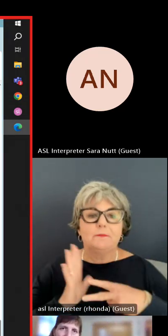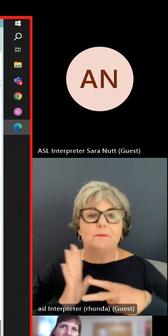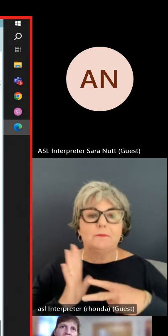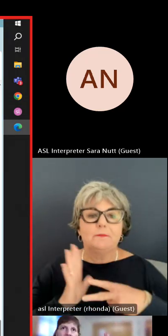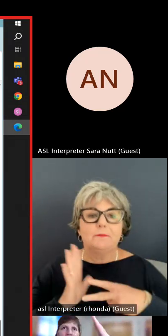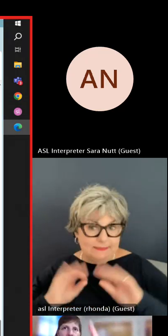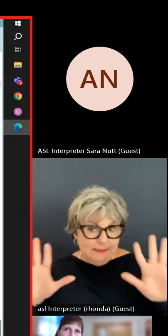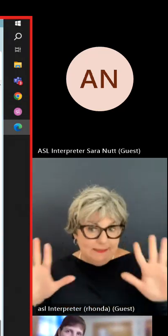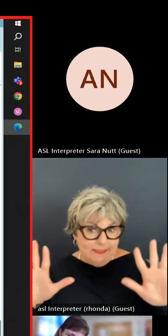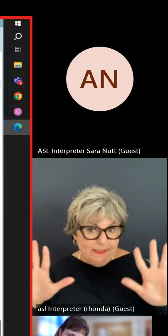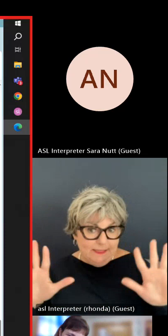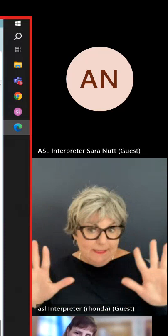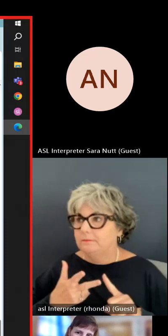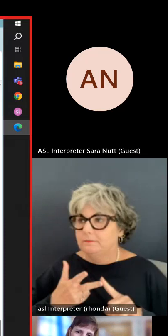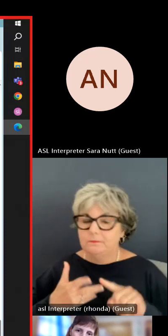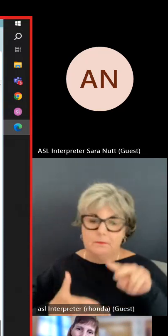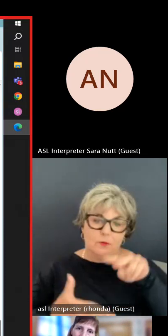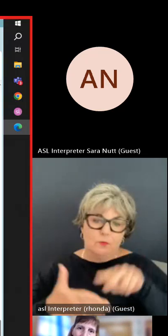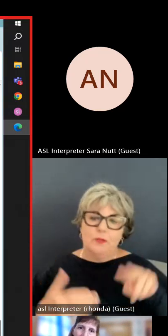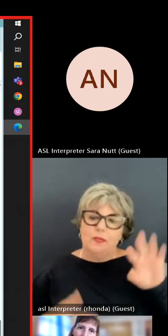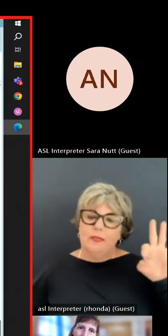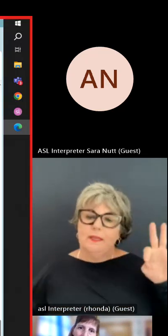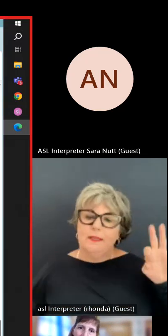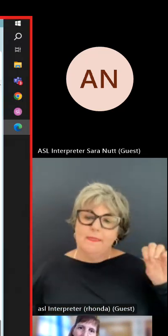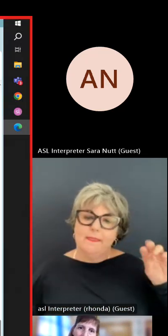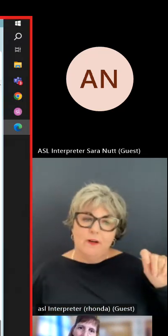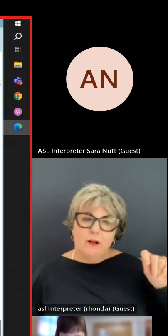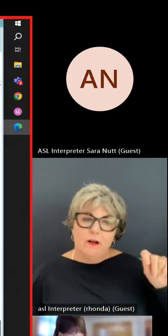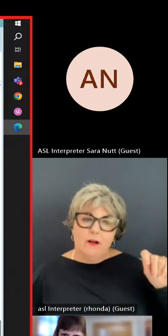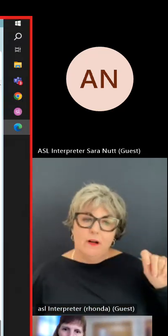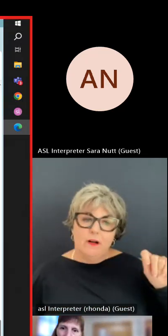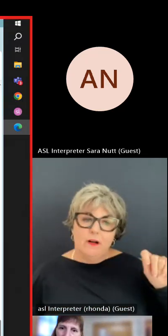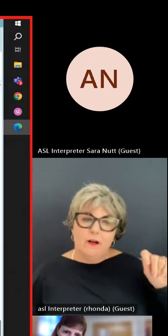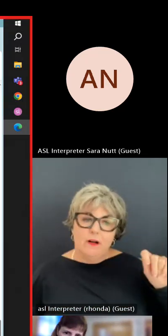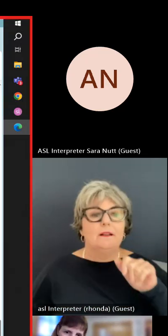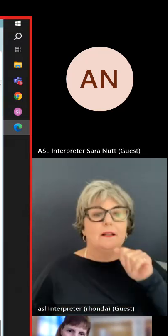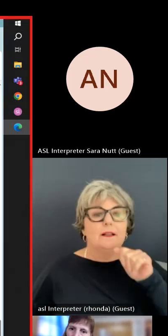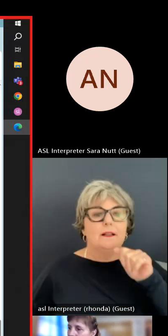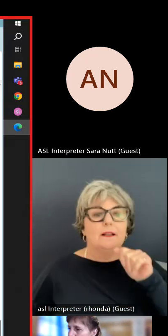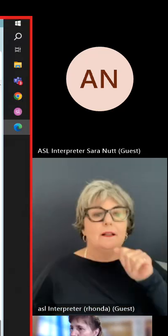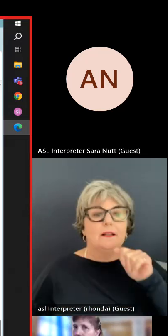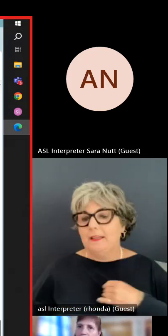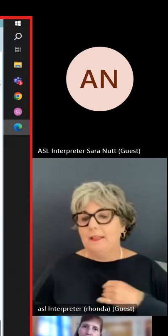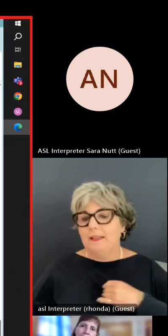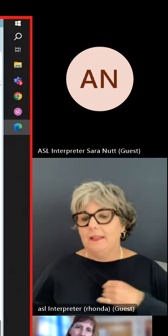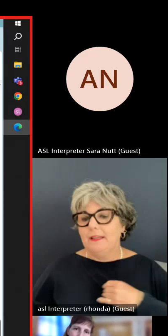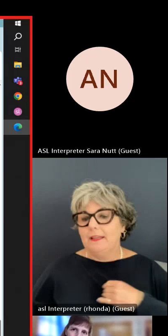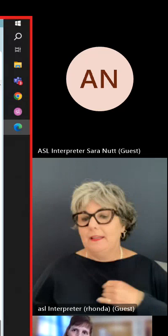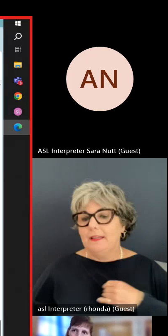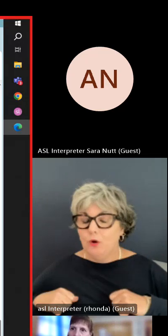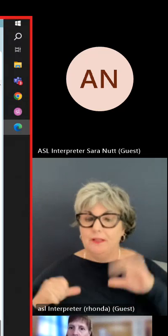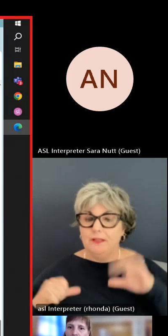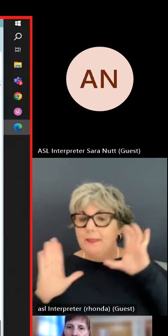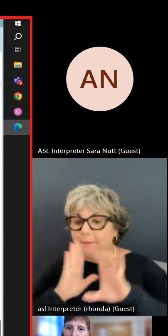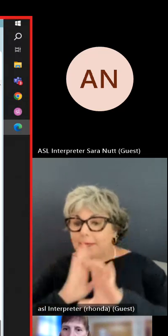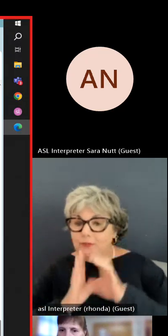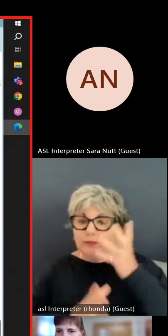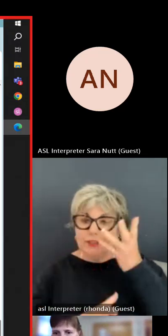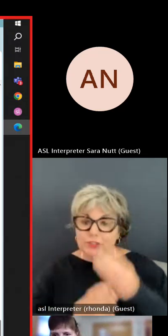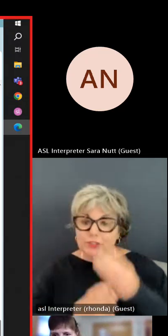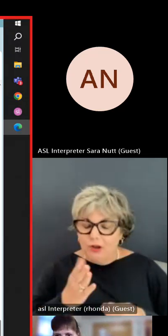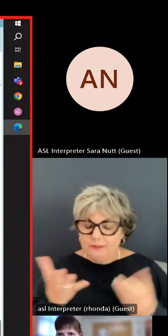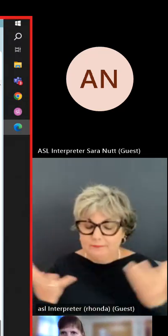clear. You can read the font. The lady in the white coat is gone. We're not quite sure what she was doing